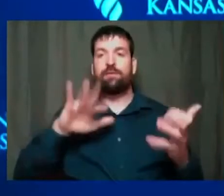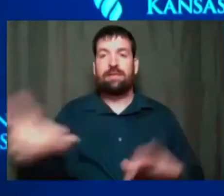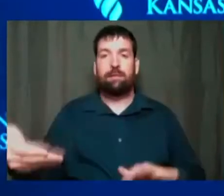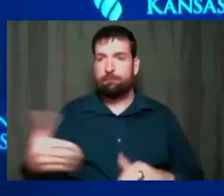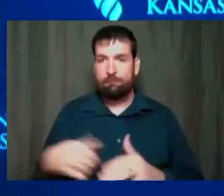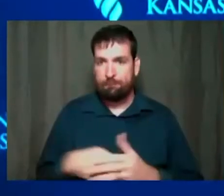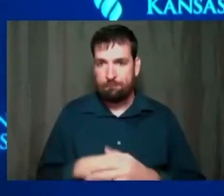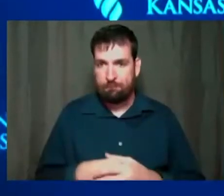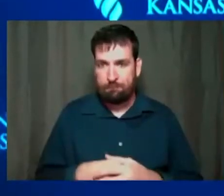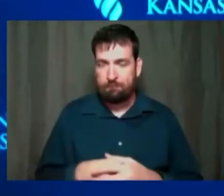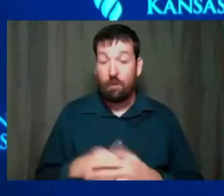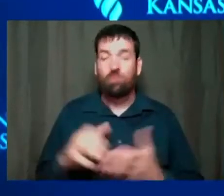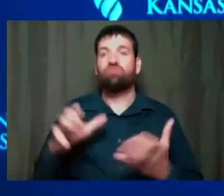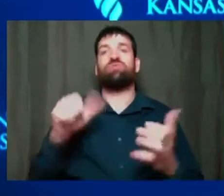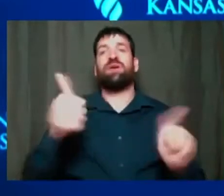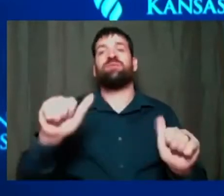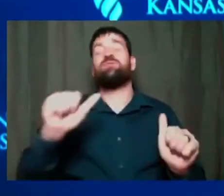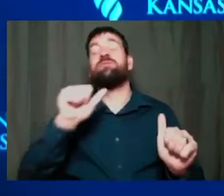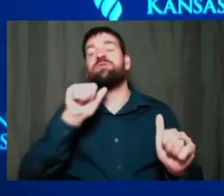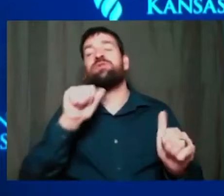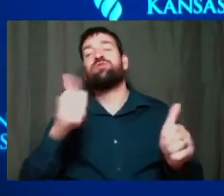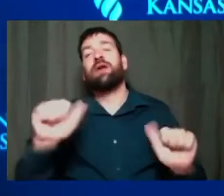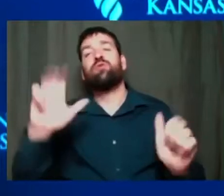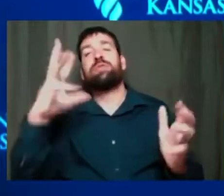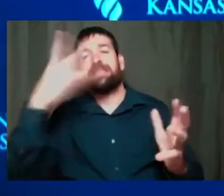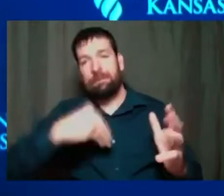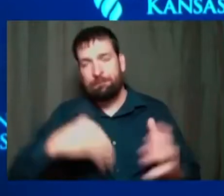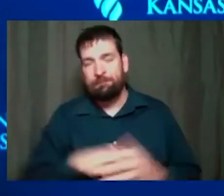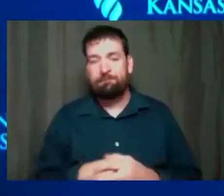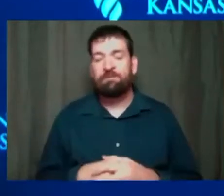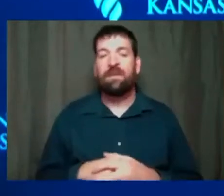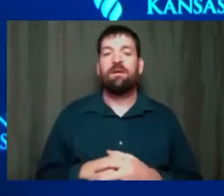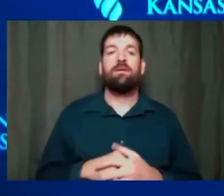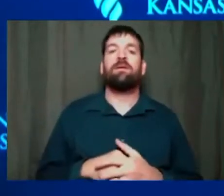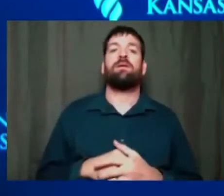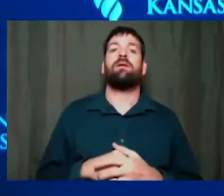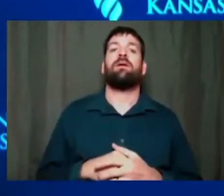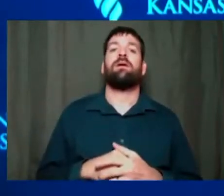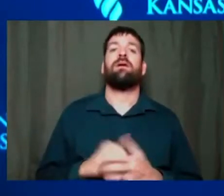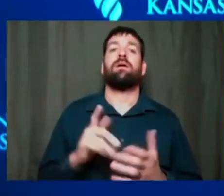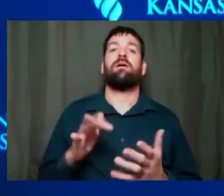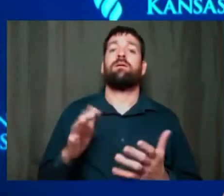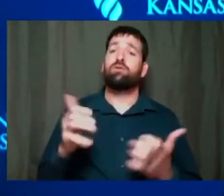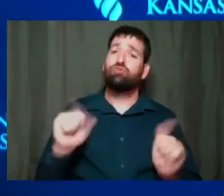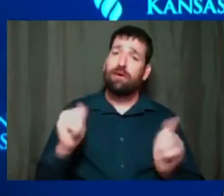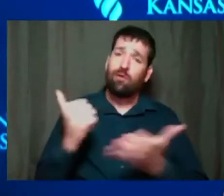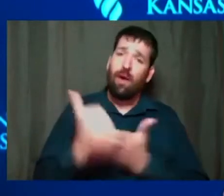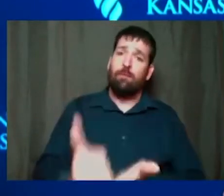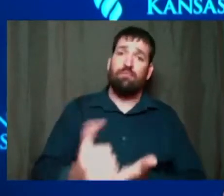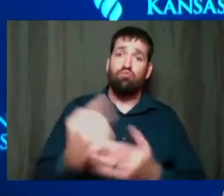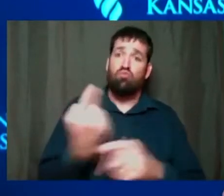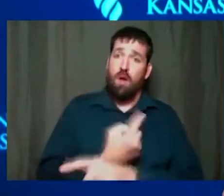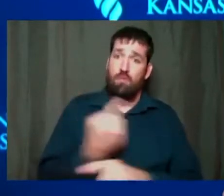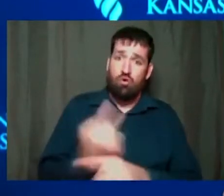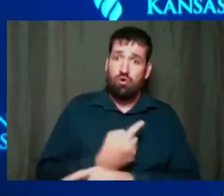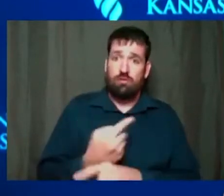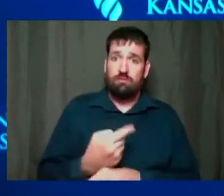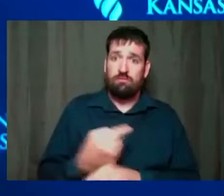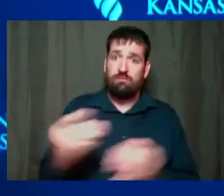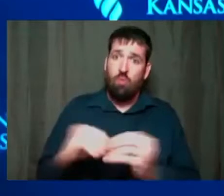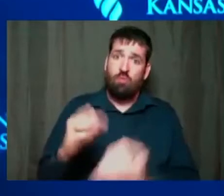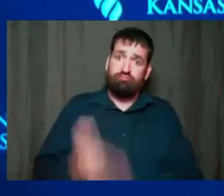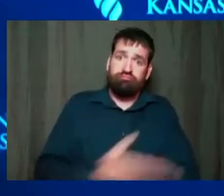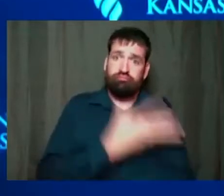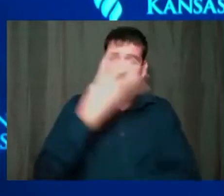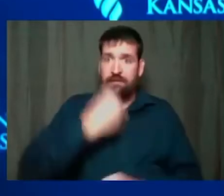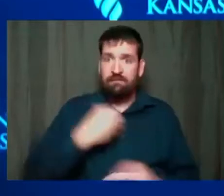point about meditation. We're just trying to help you get a proper and restorative sleep, which will put you in a better mood and less depression, less